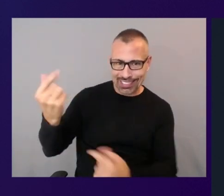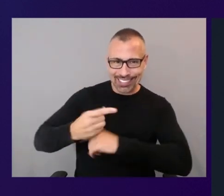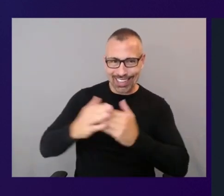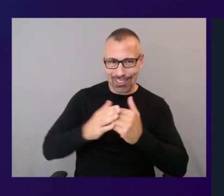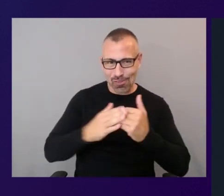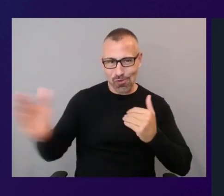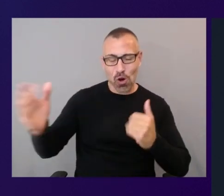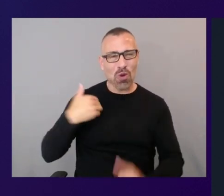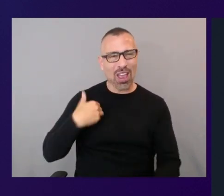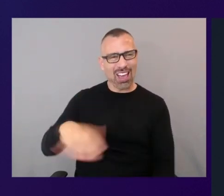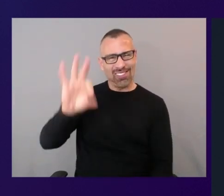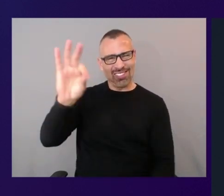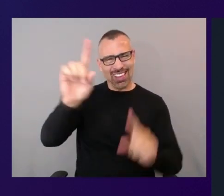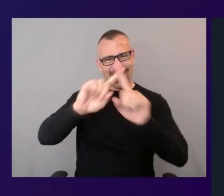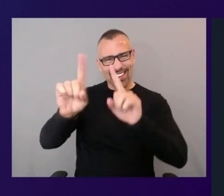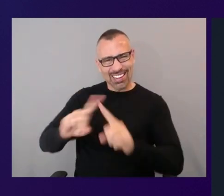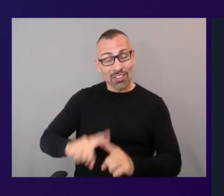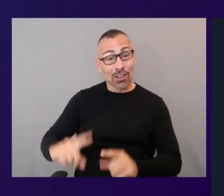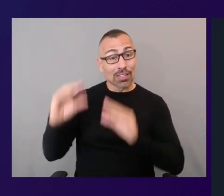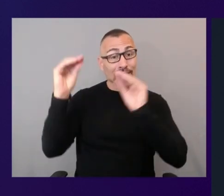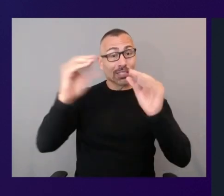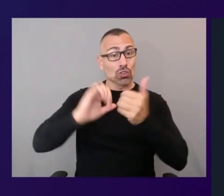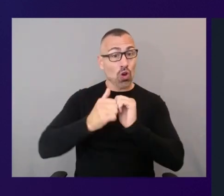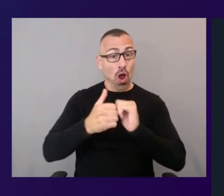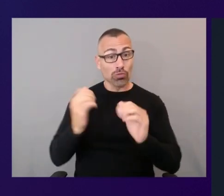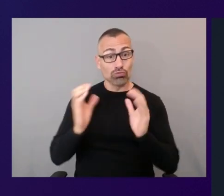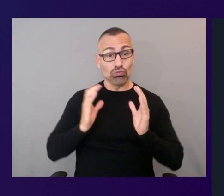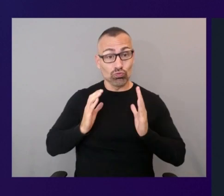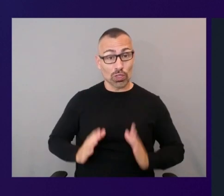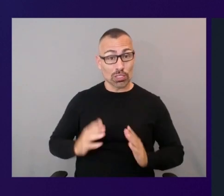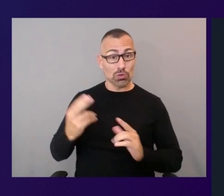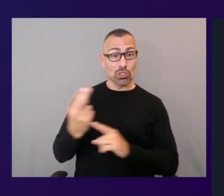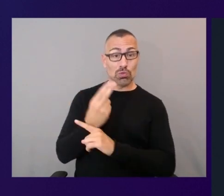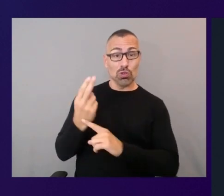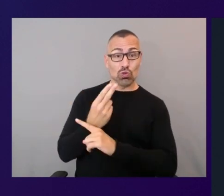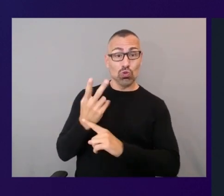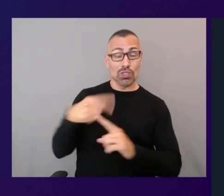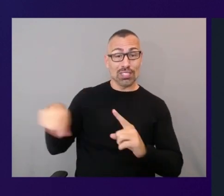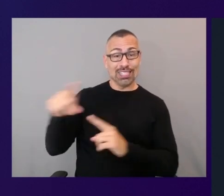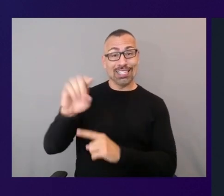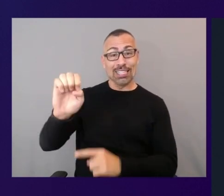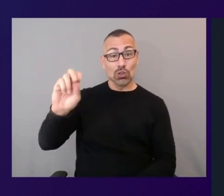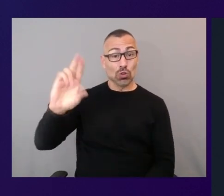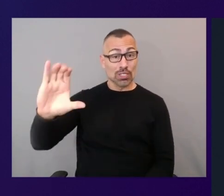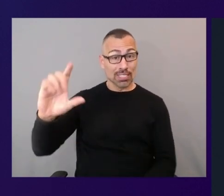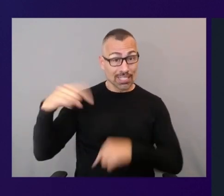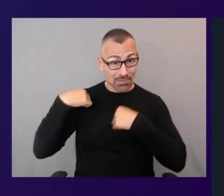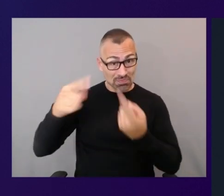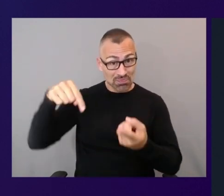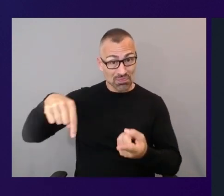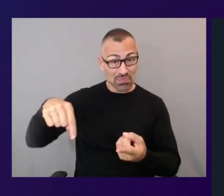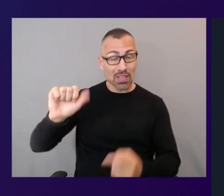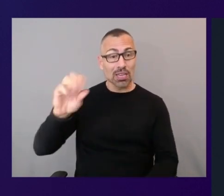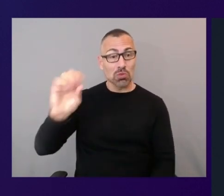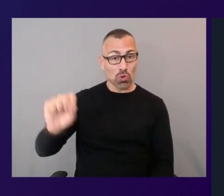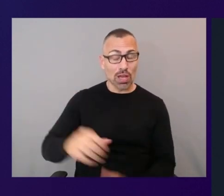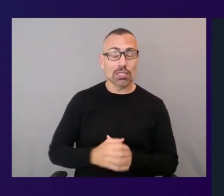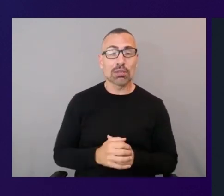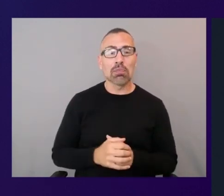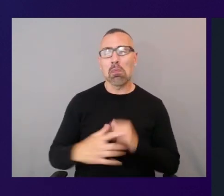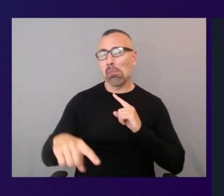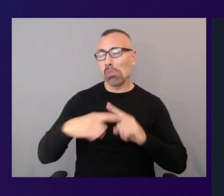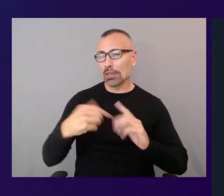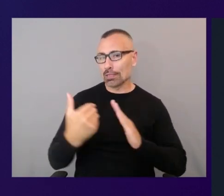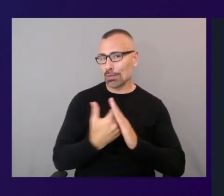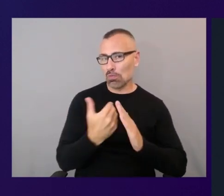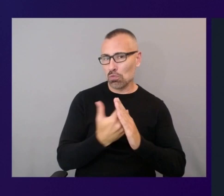ways that customers have been working through end user computing services here at AWS for years. Plus some new tips and tricks that you're going to learn along